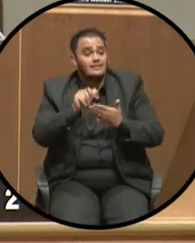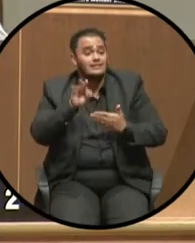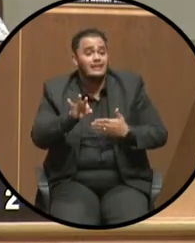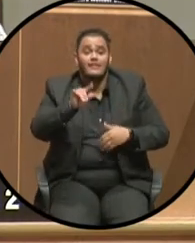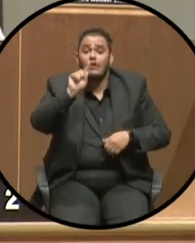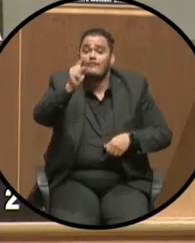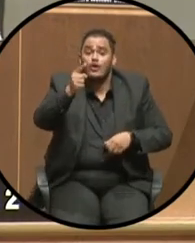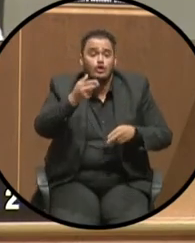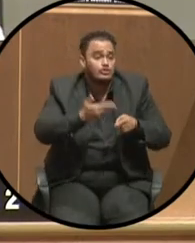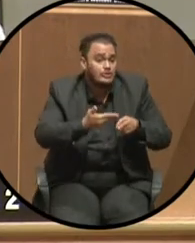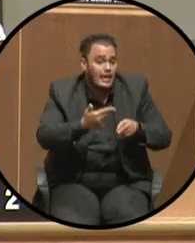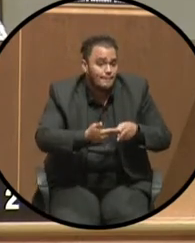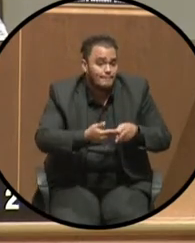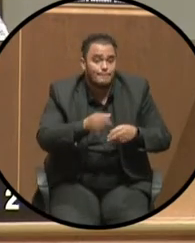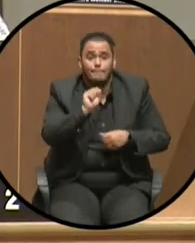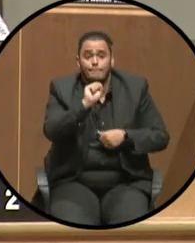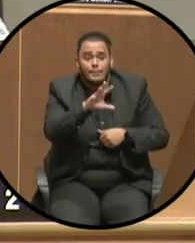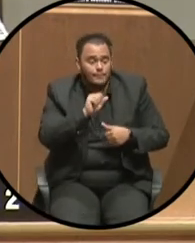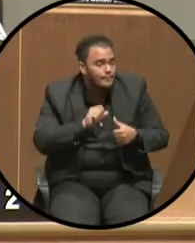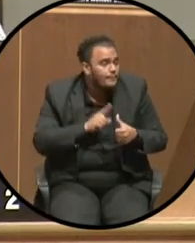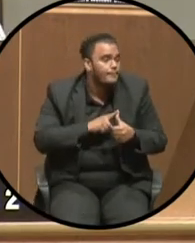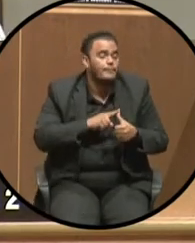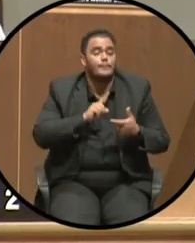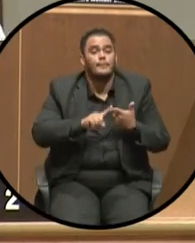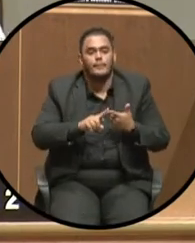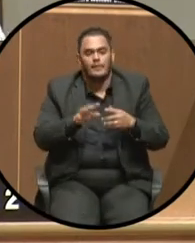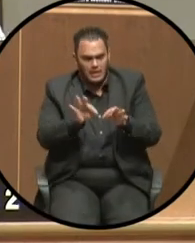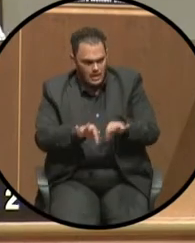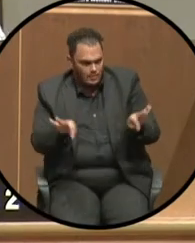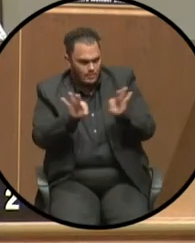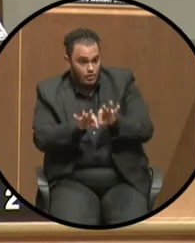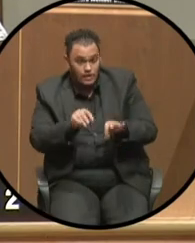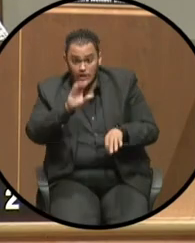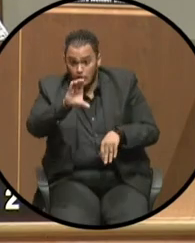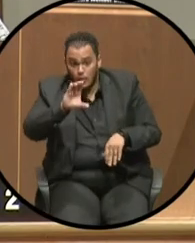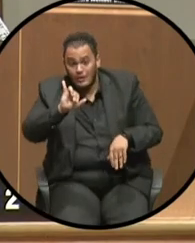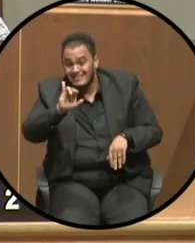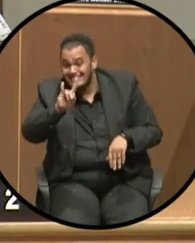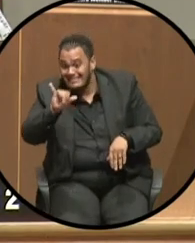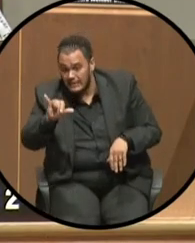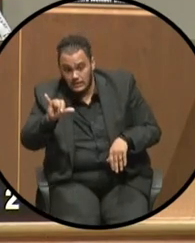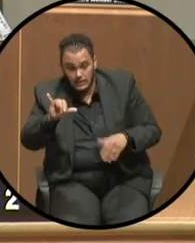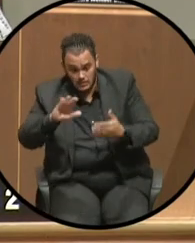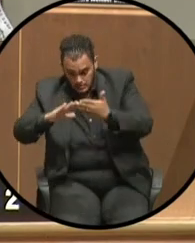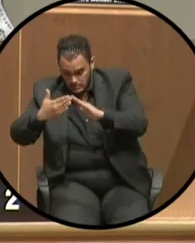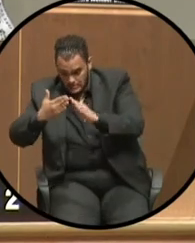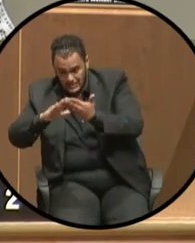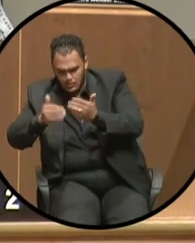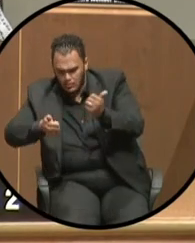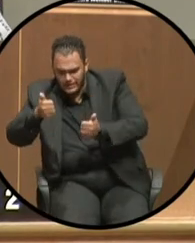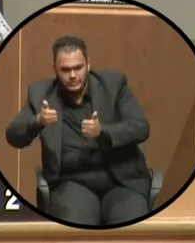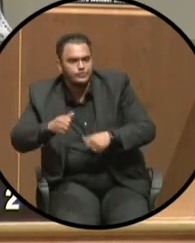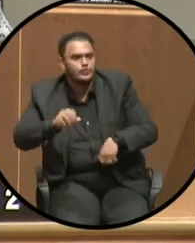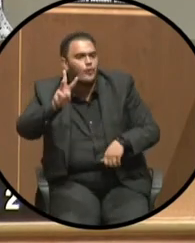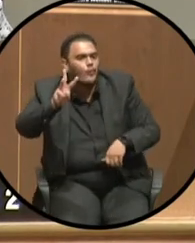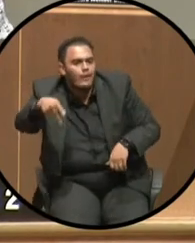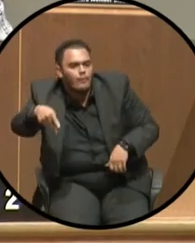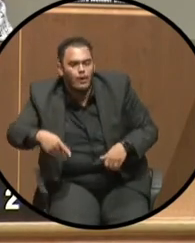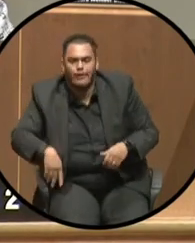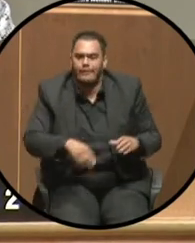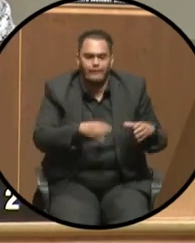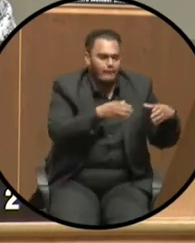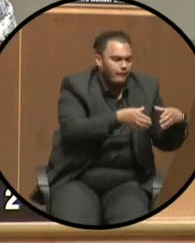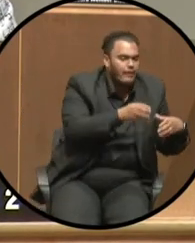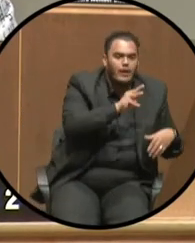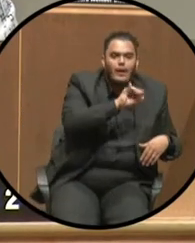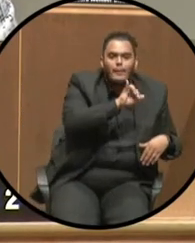name, more importantly, that the city that they reside in, whether it be Winter Park, Maitland, it's vague enough that we, you know, for me personally,